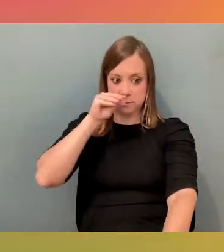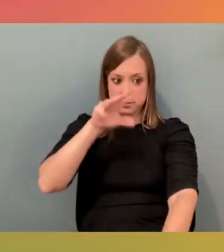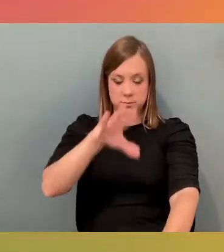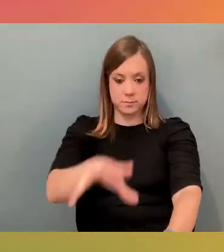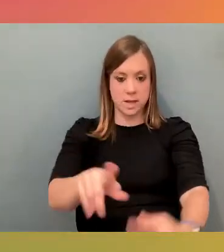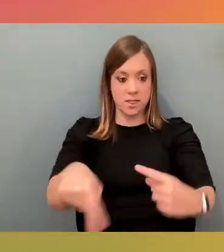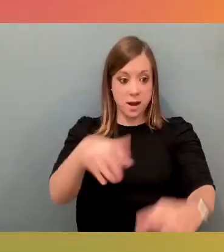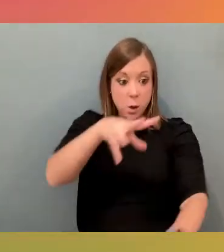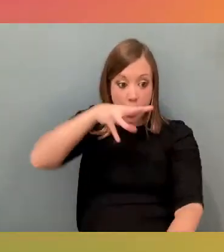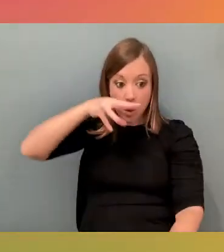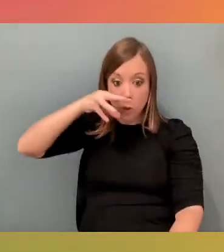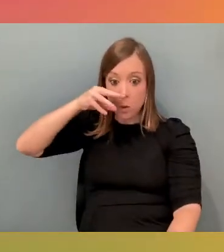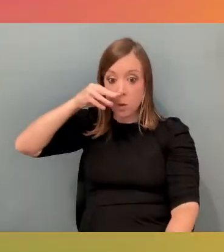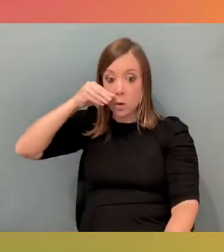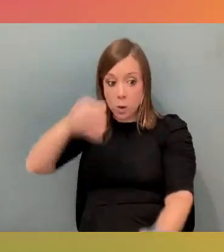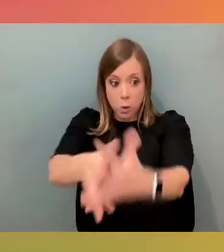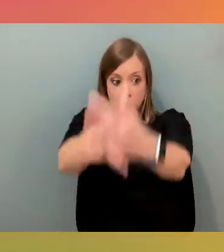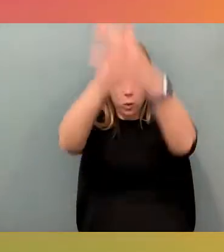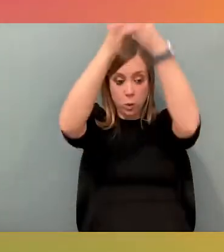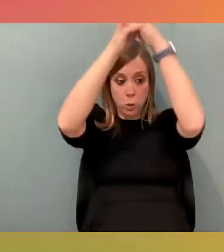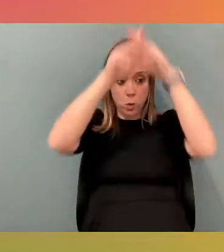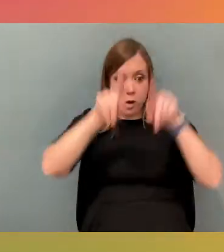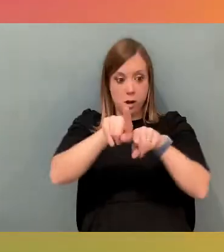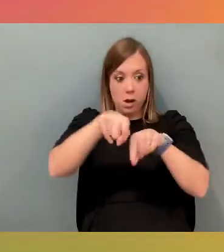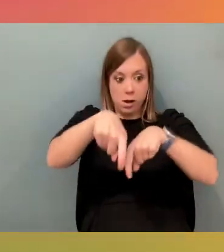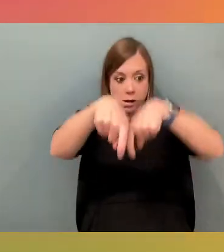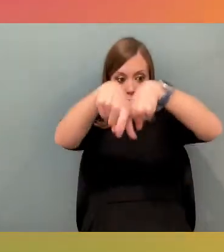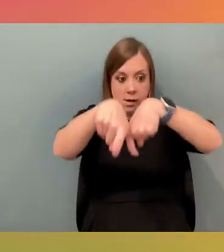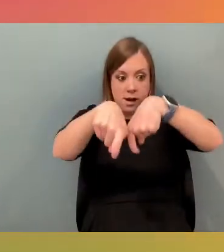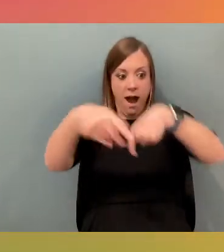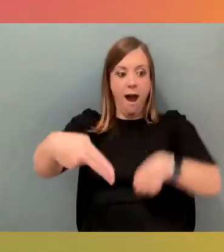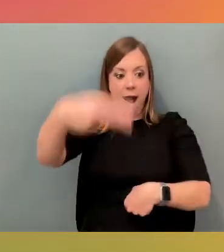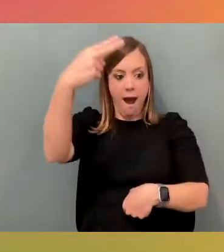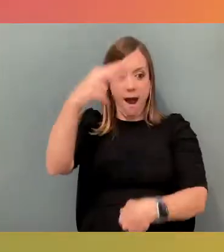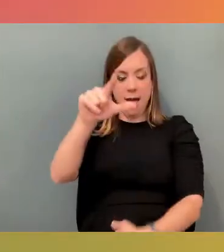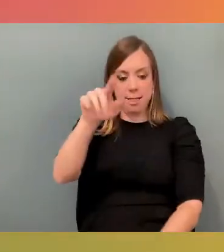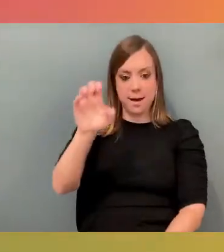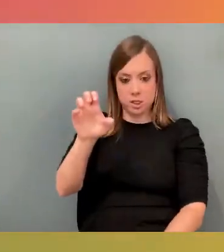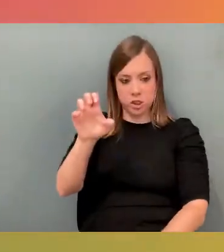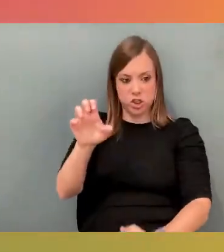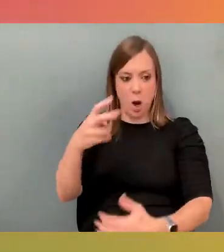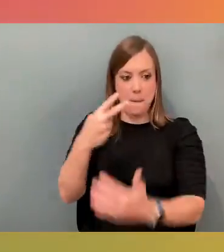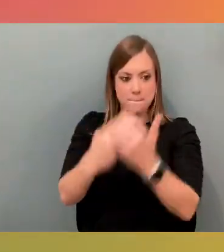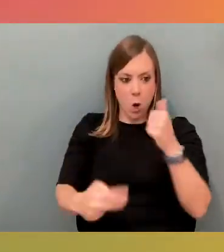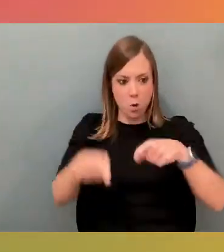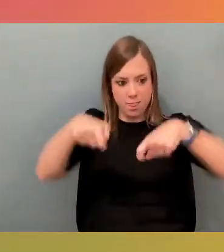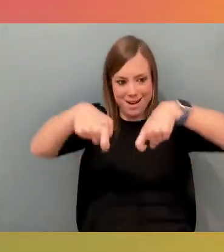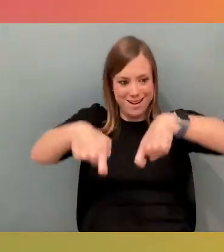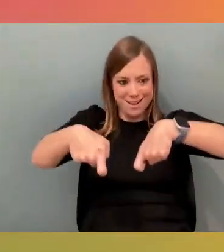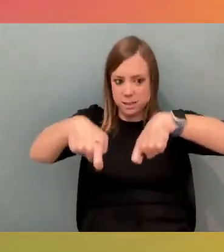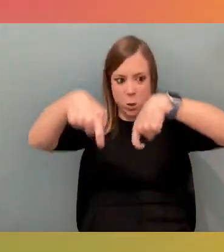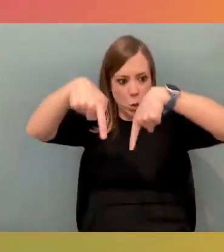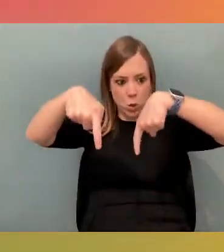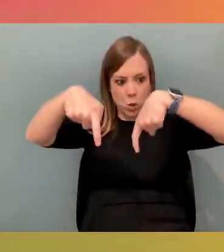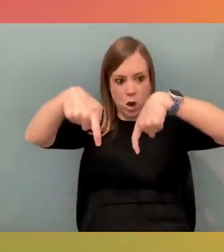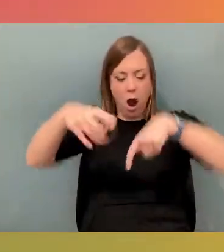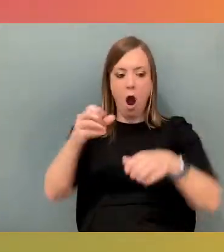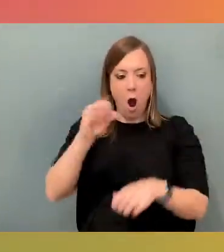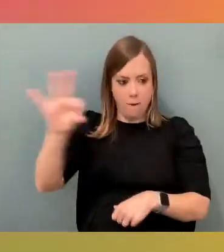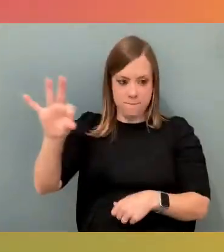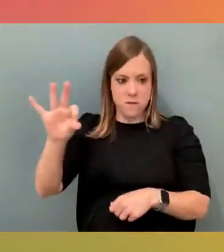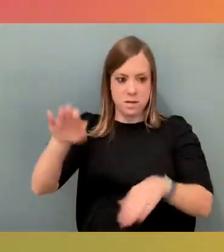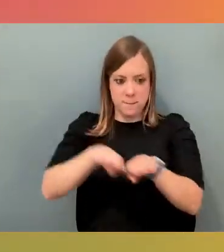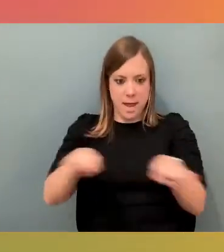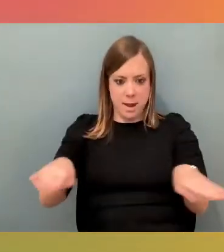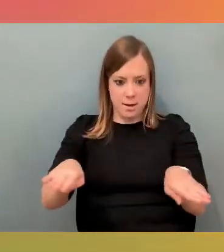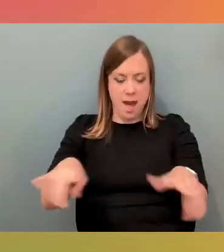Inhale, finding that high lunge, back heel lifts, fingers reach up, and exhale, charging lunge as we